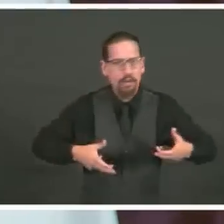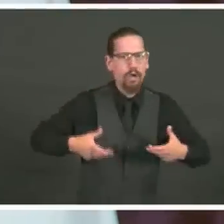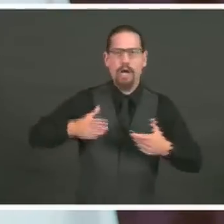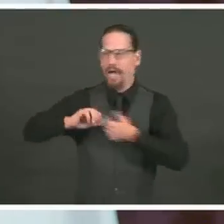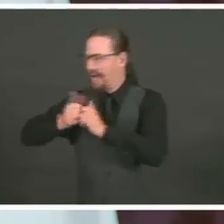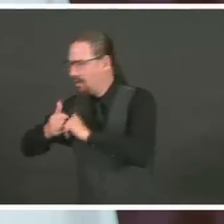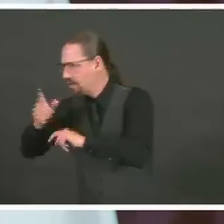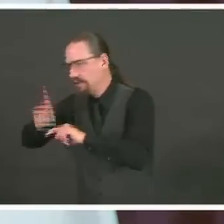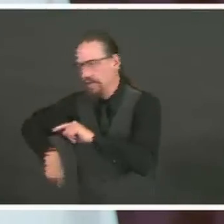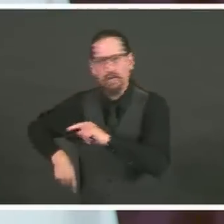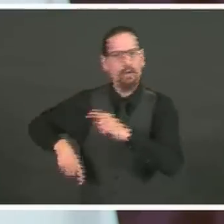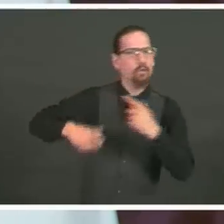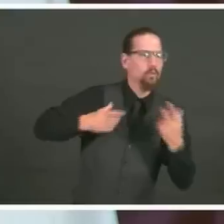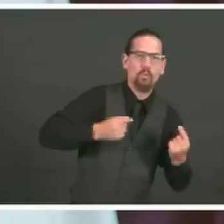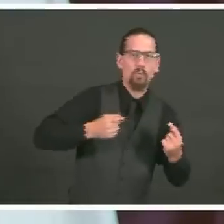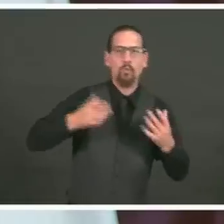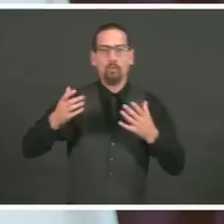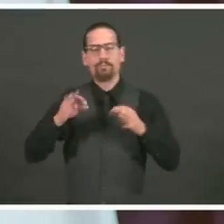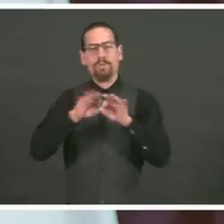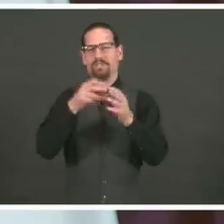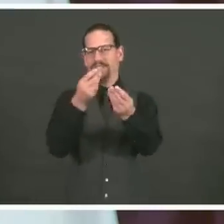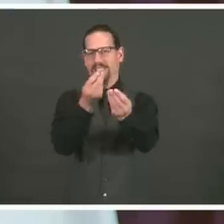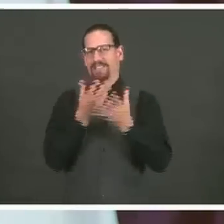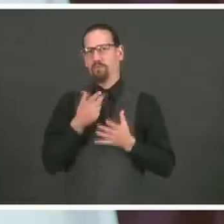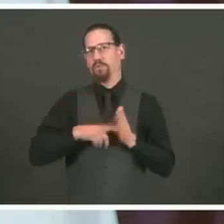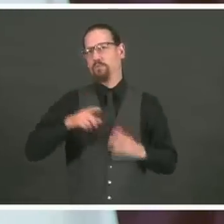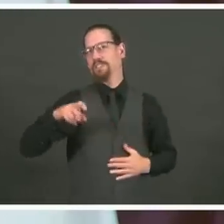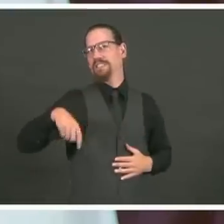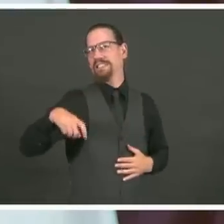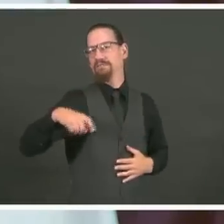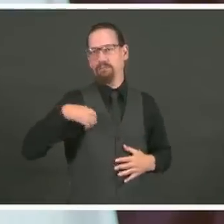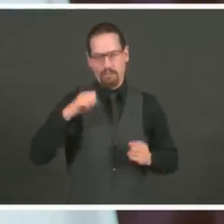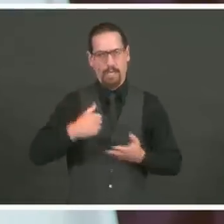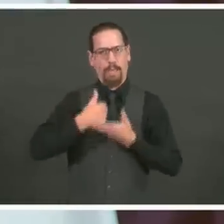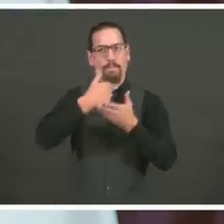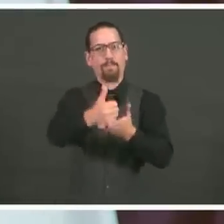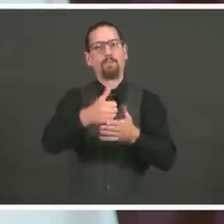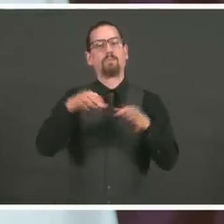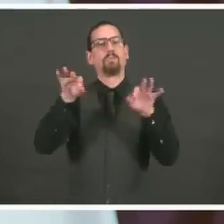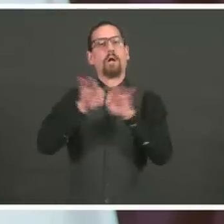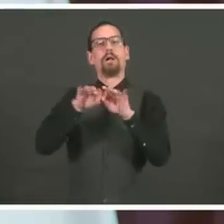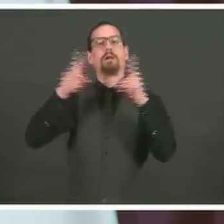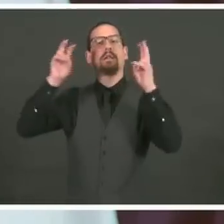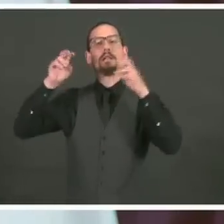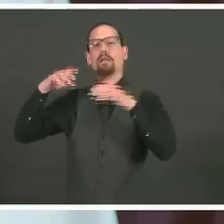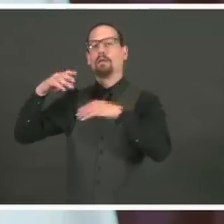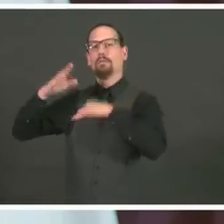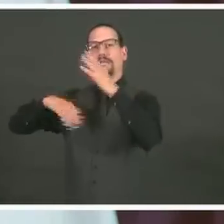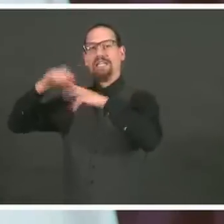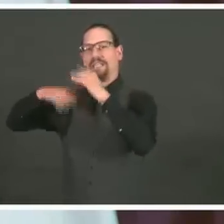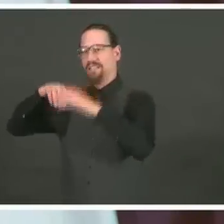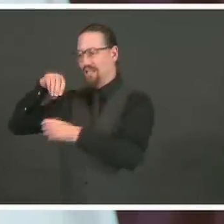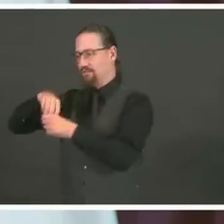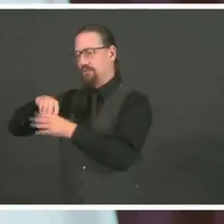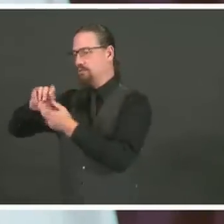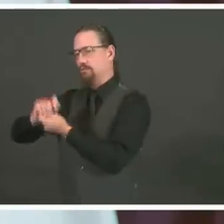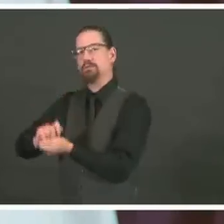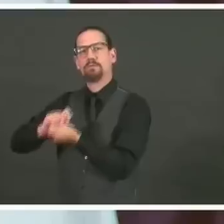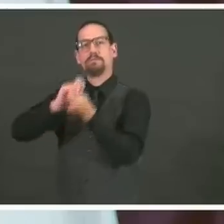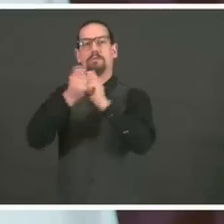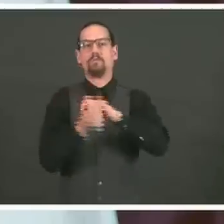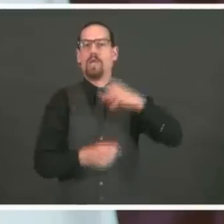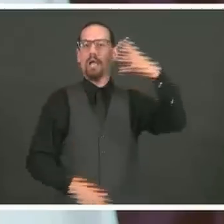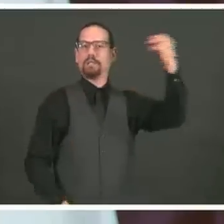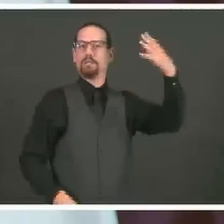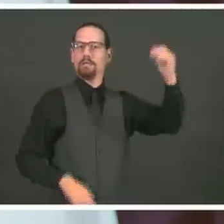outside campaign. We have great results. The other day, Dr. Alexander Scott arranged for a call for the